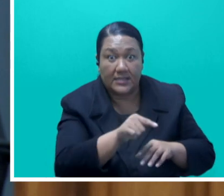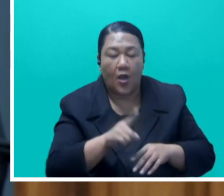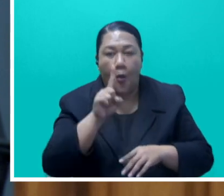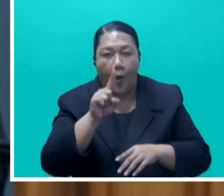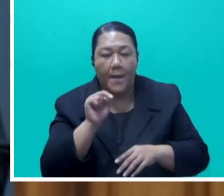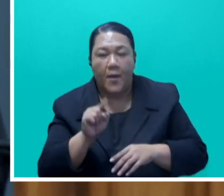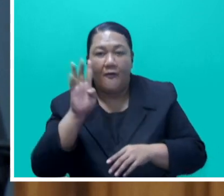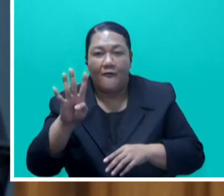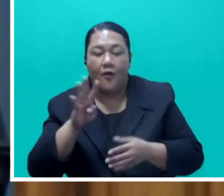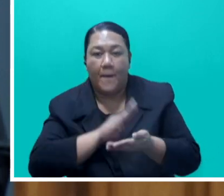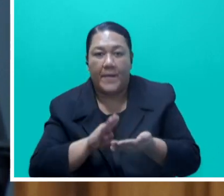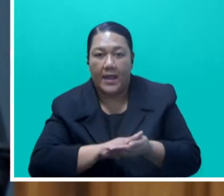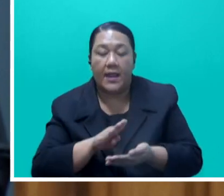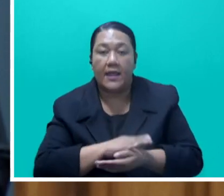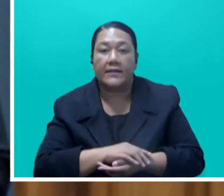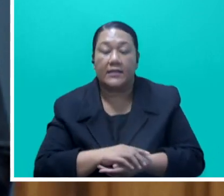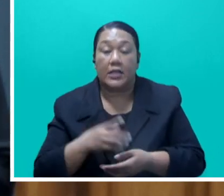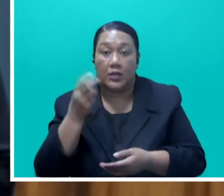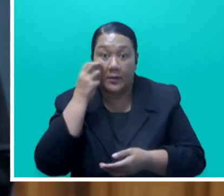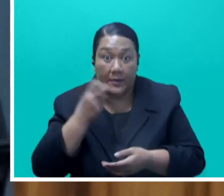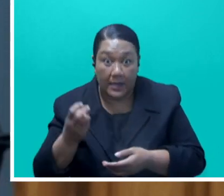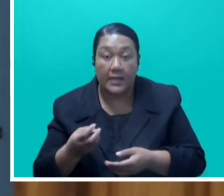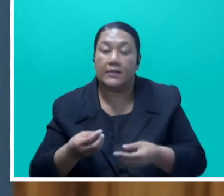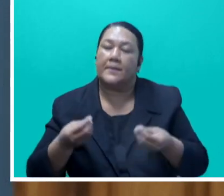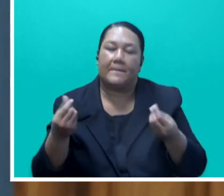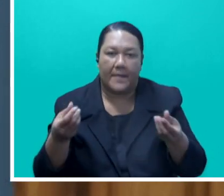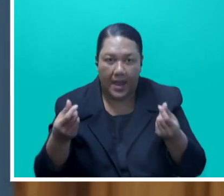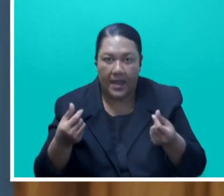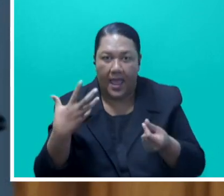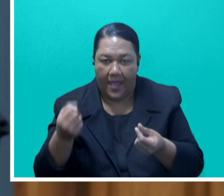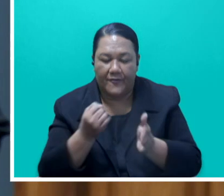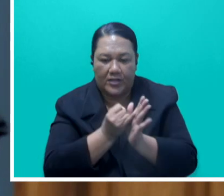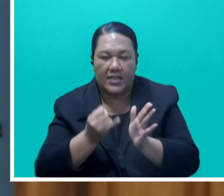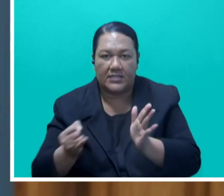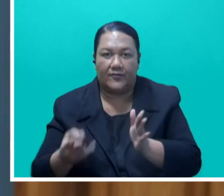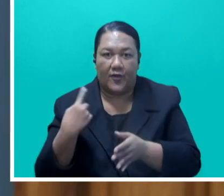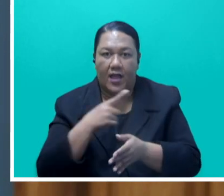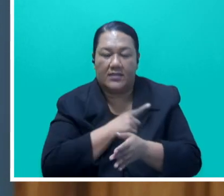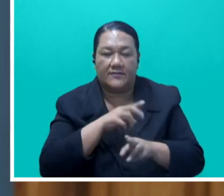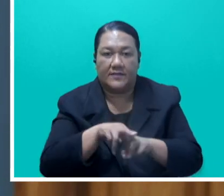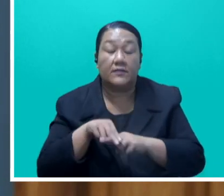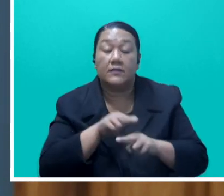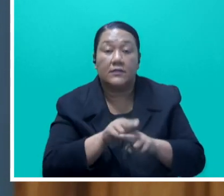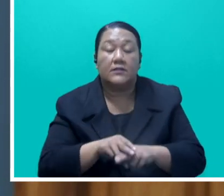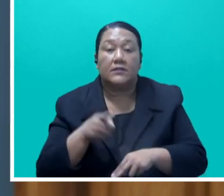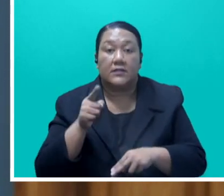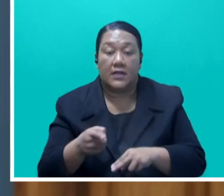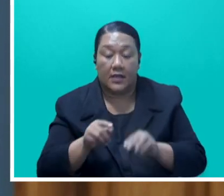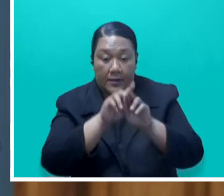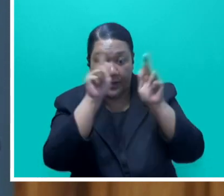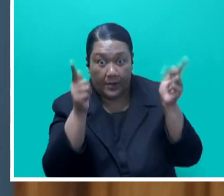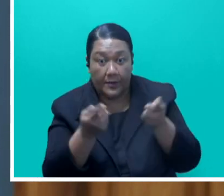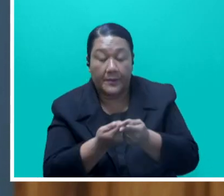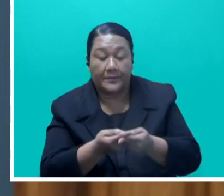billion. So tourism truly is a multi-billion-dollar industry for us. The pandemic had obvious bearing on the global aviation